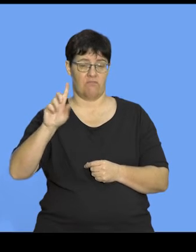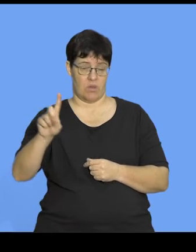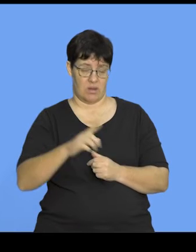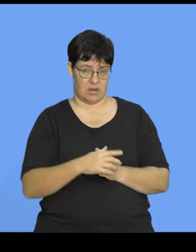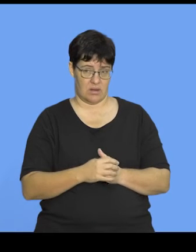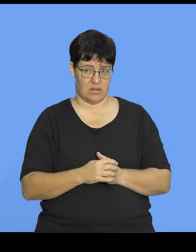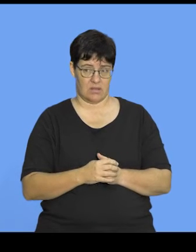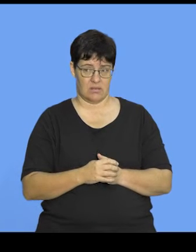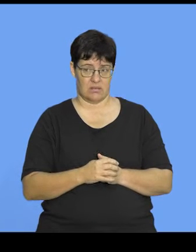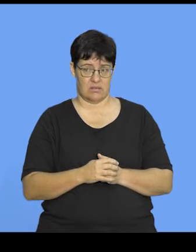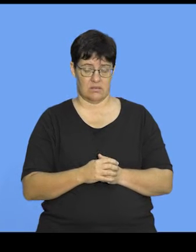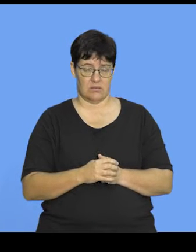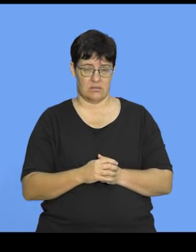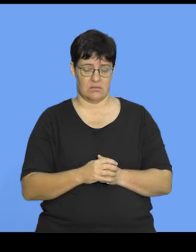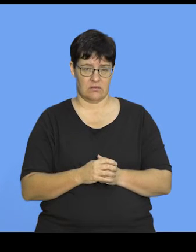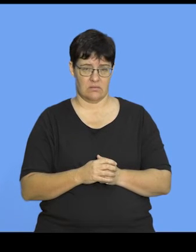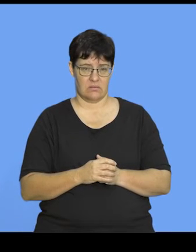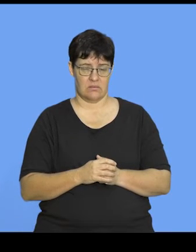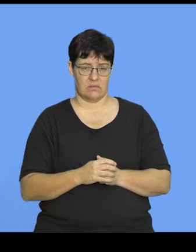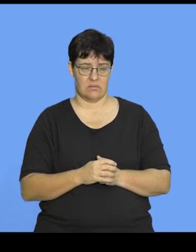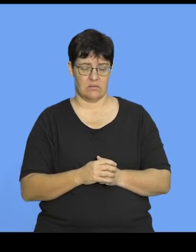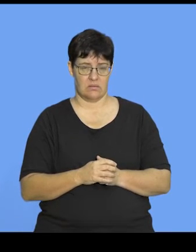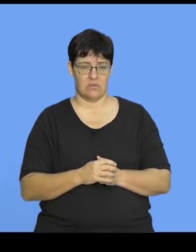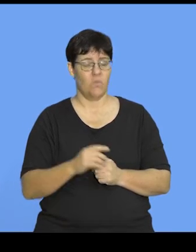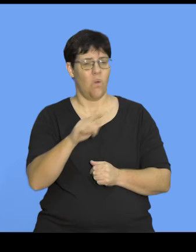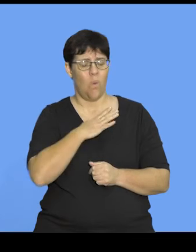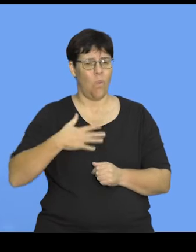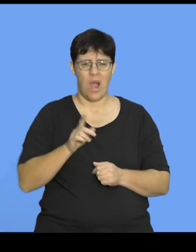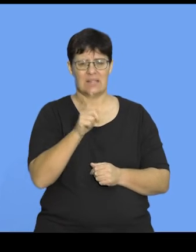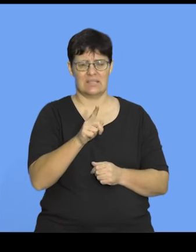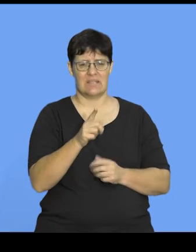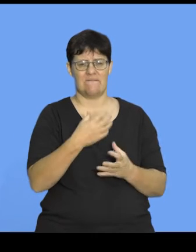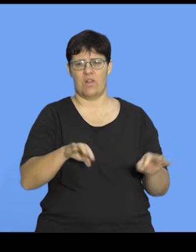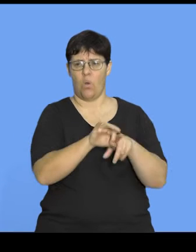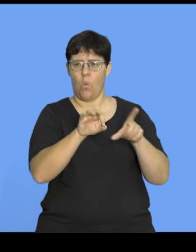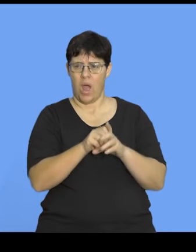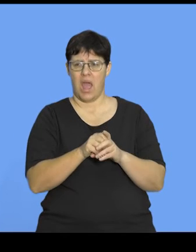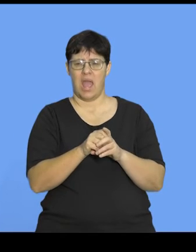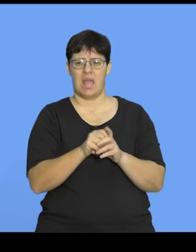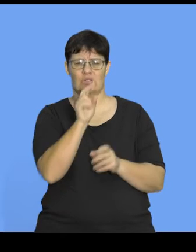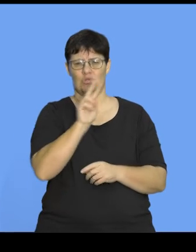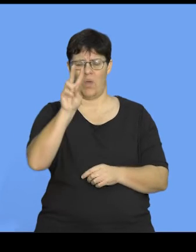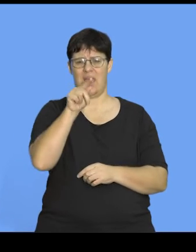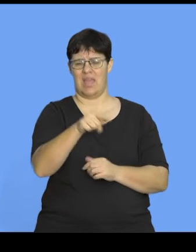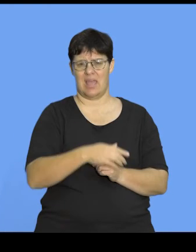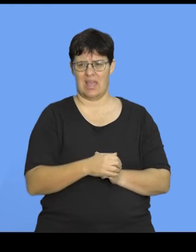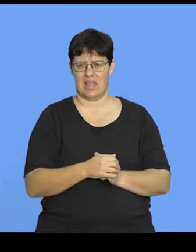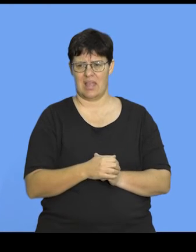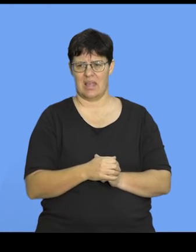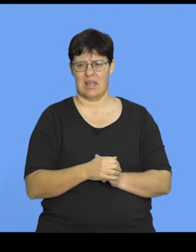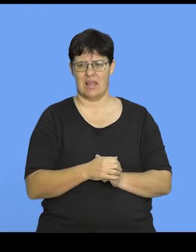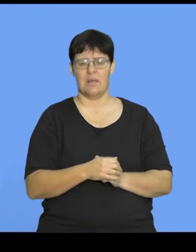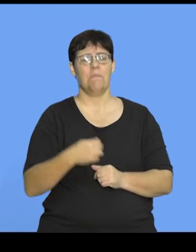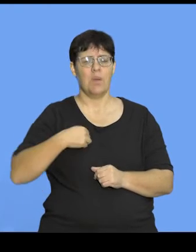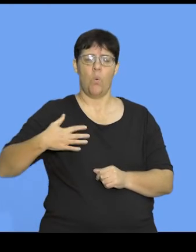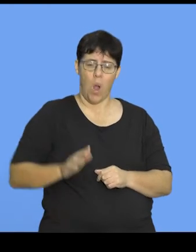I don't want that value because that is the square. I want,